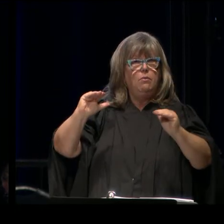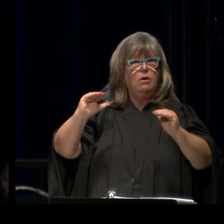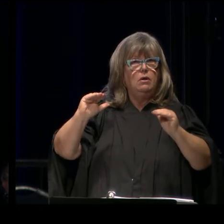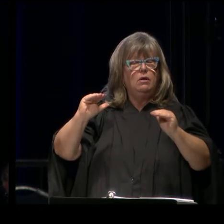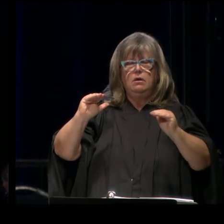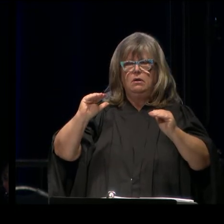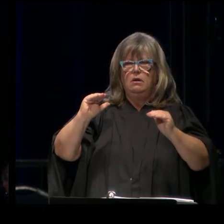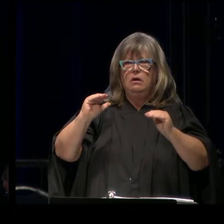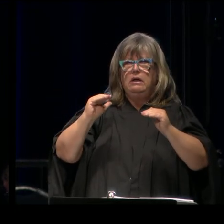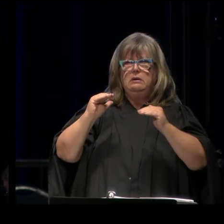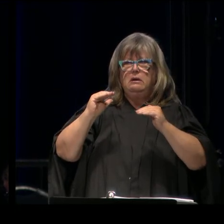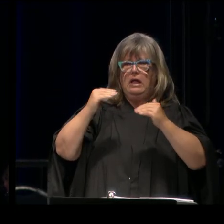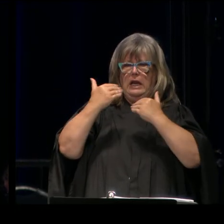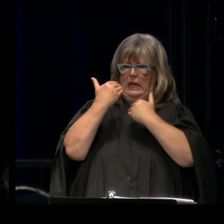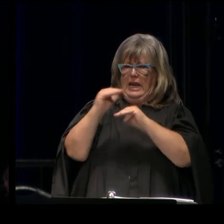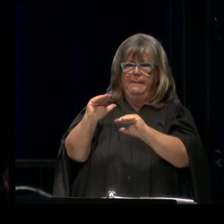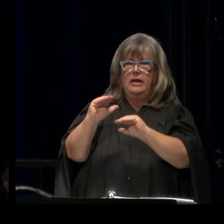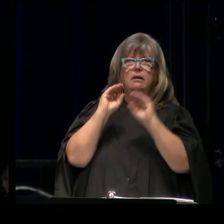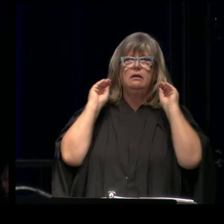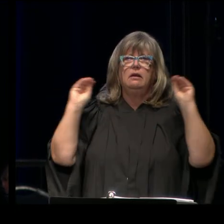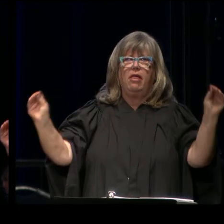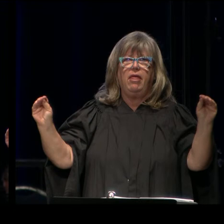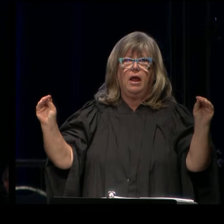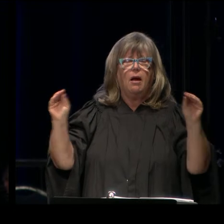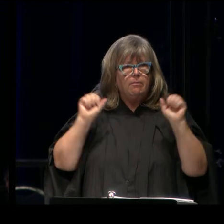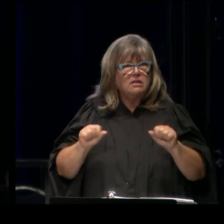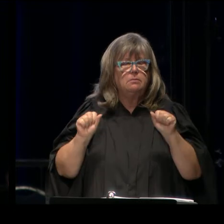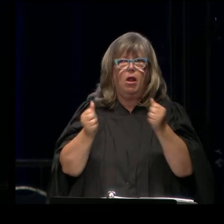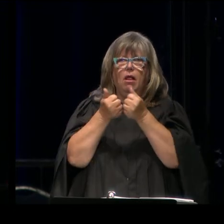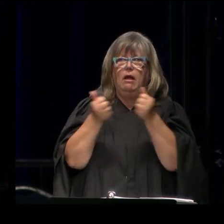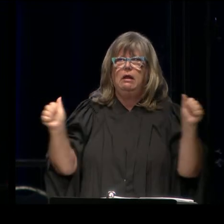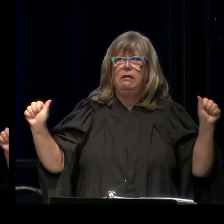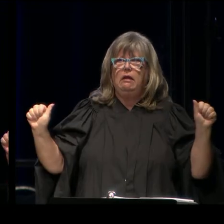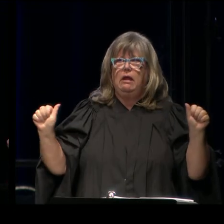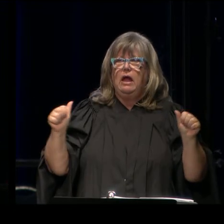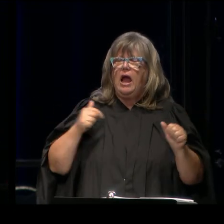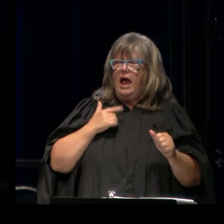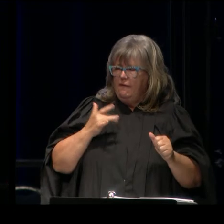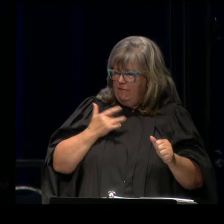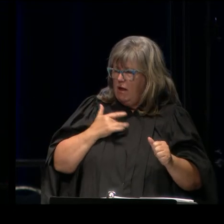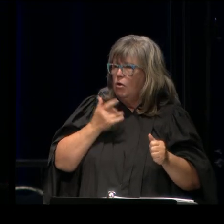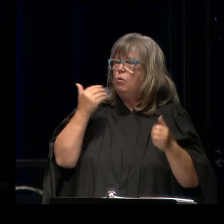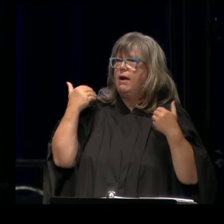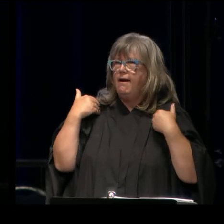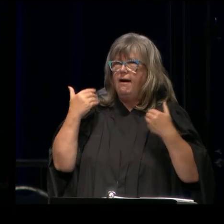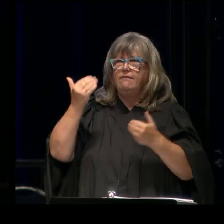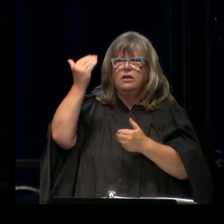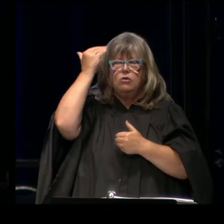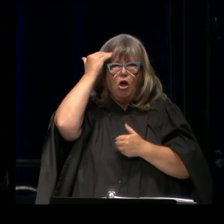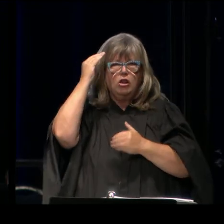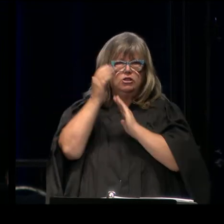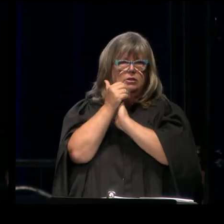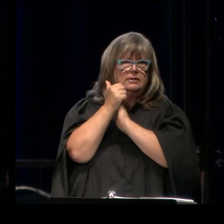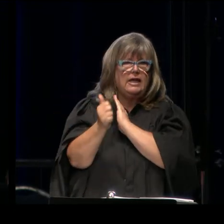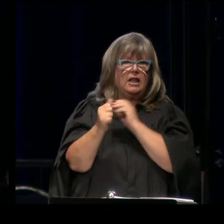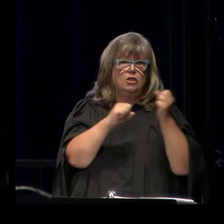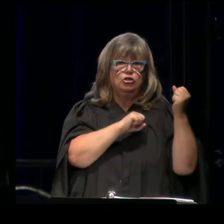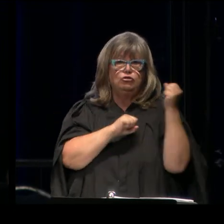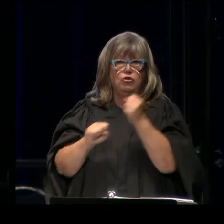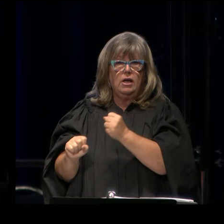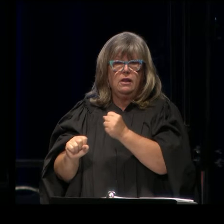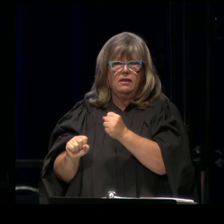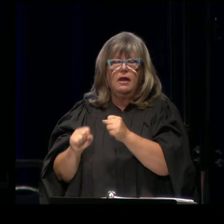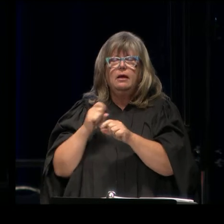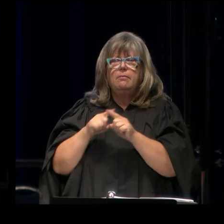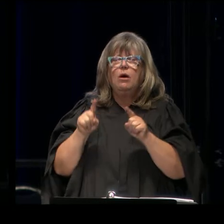and opportunities. I fully believe that we have the knowledge, the talent, the strength, but we need the